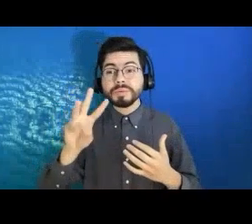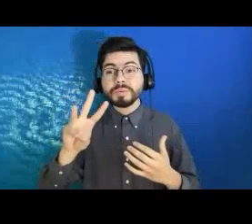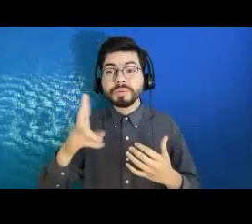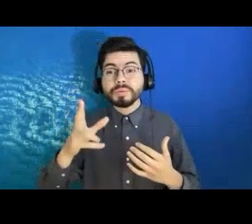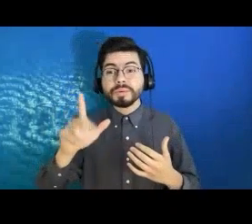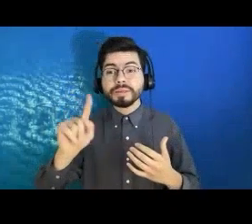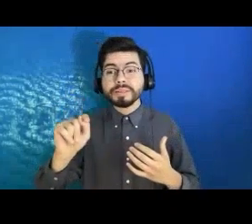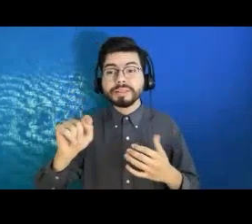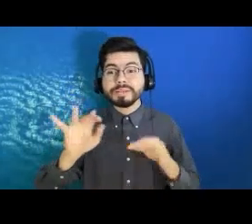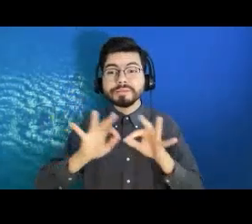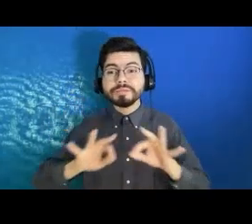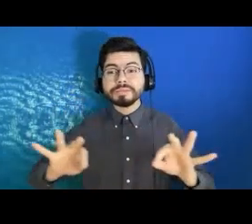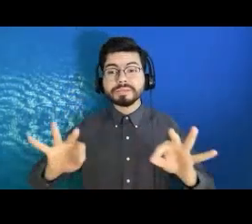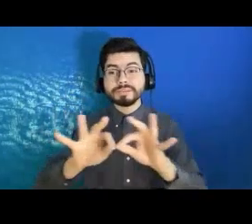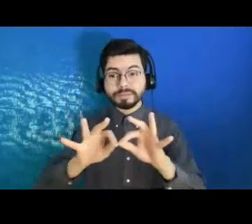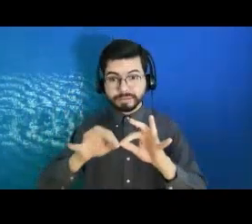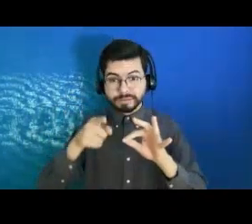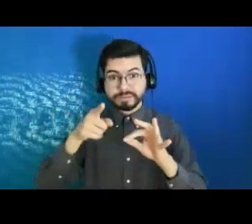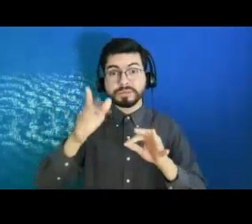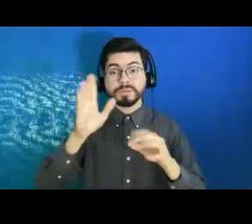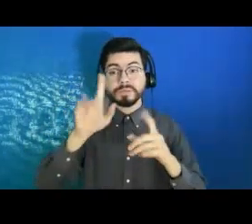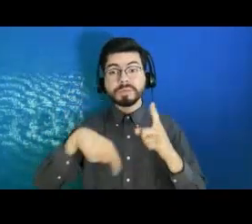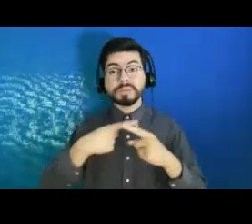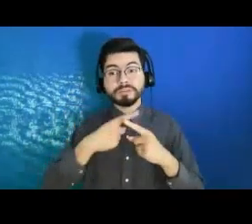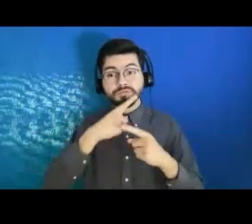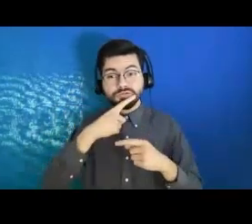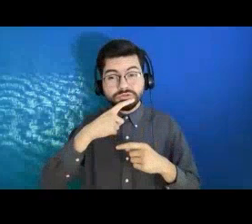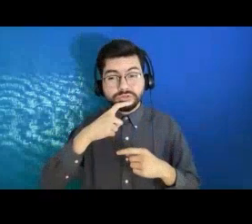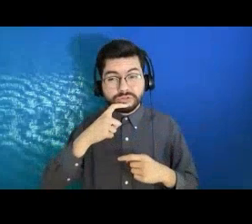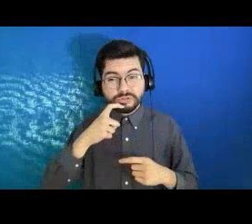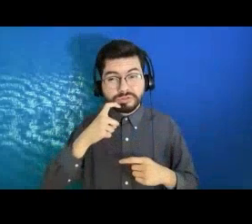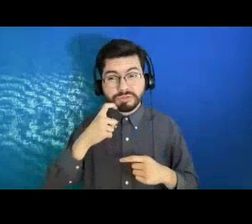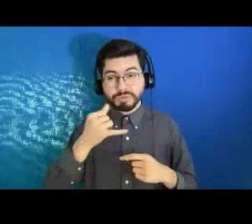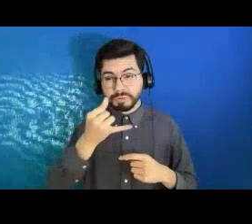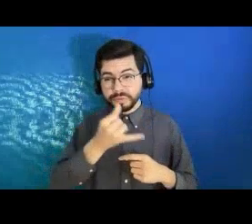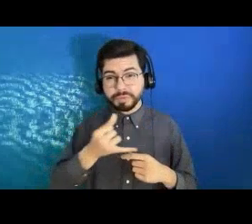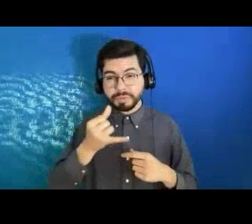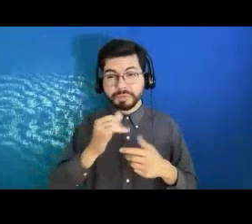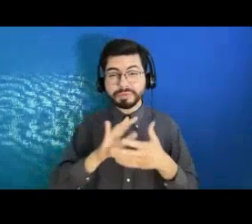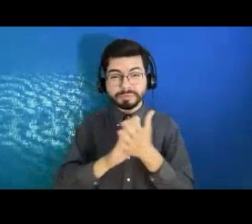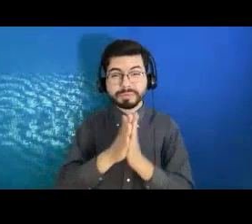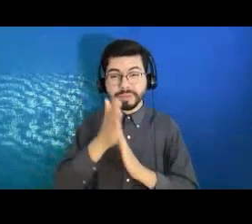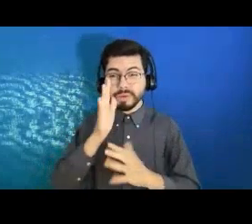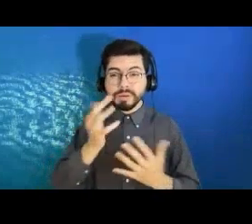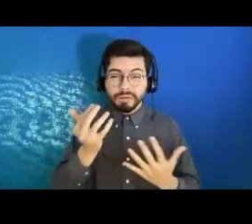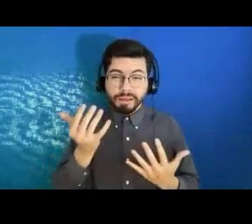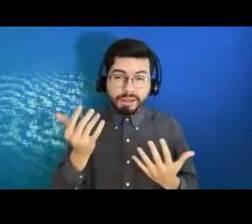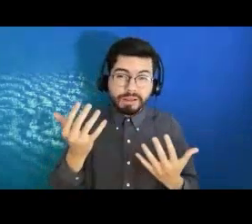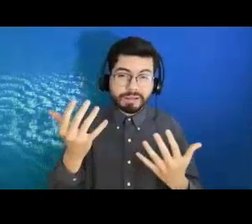dry enough, it will burn, and that's what it looks like when it burns from the air.